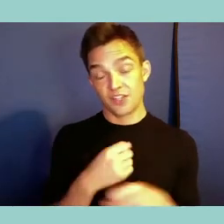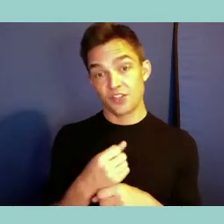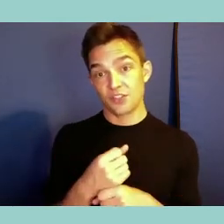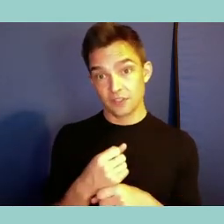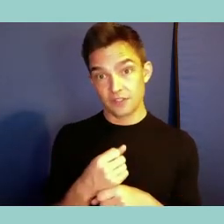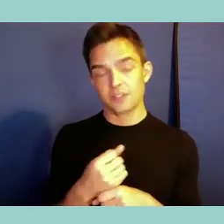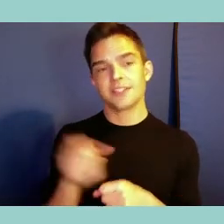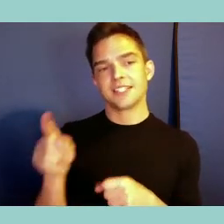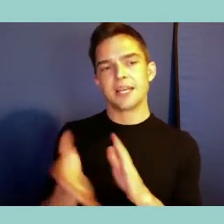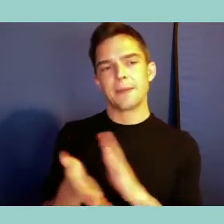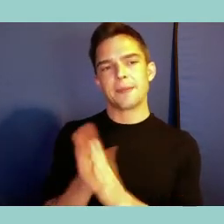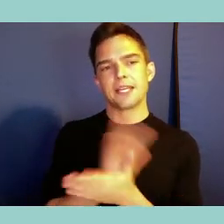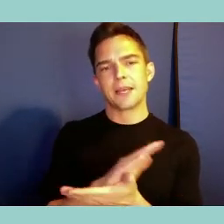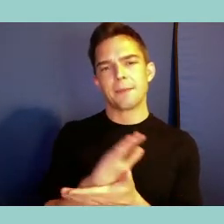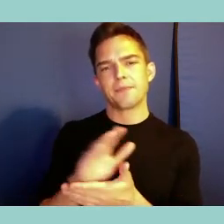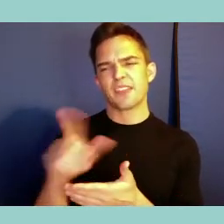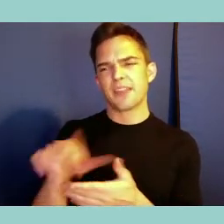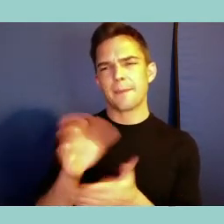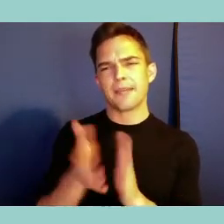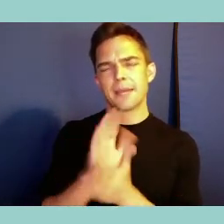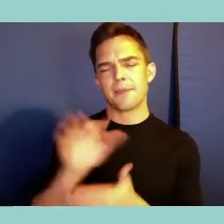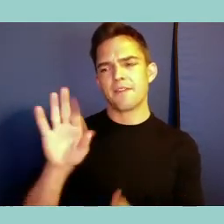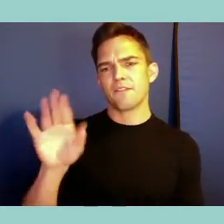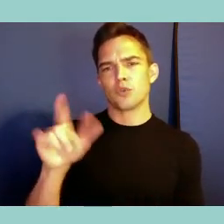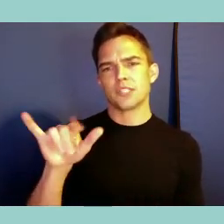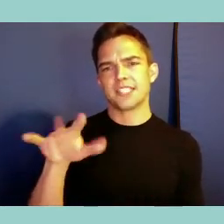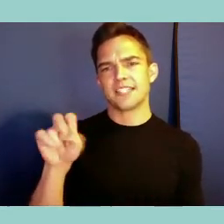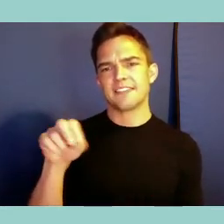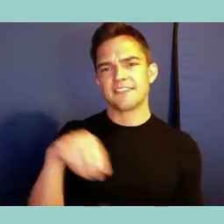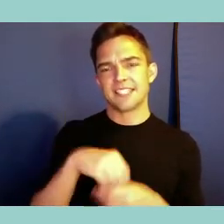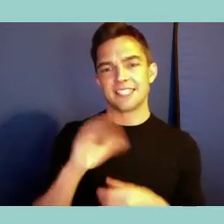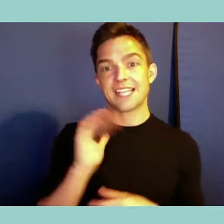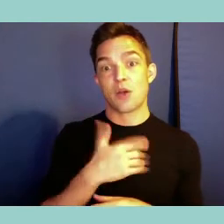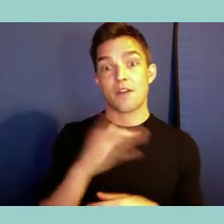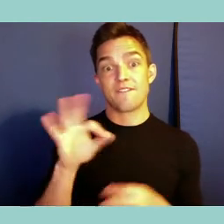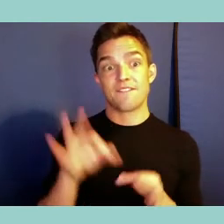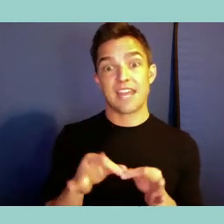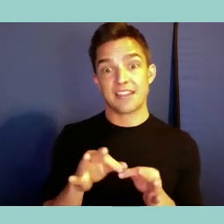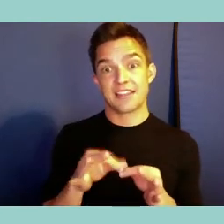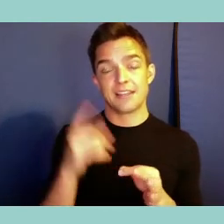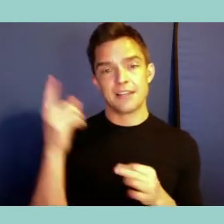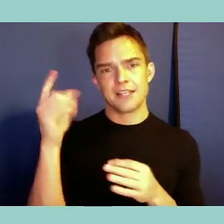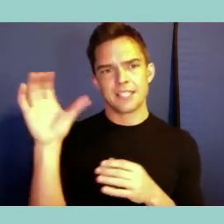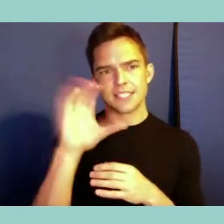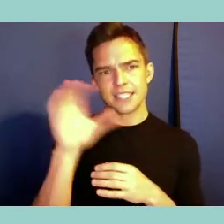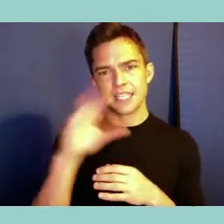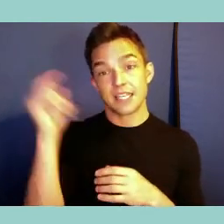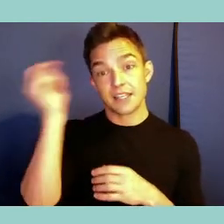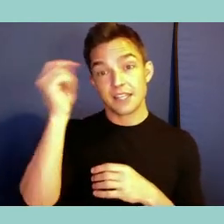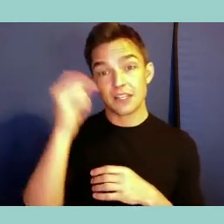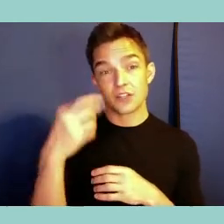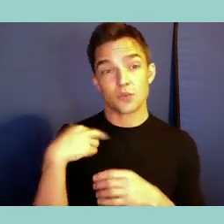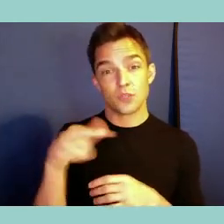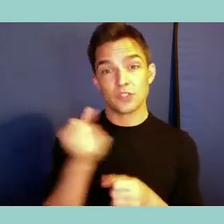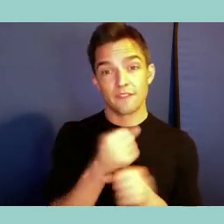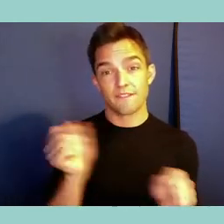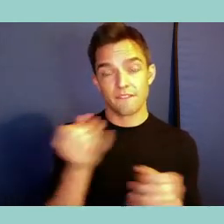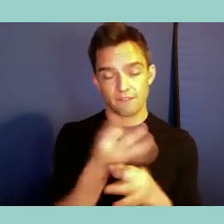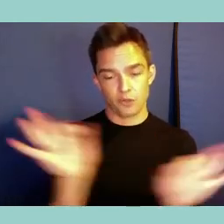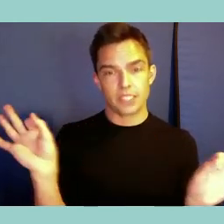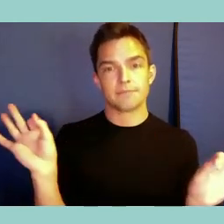years, became fugitives within our faith, seeking theological and religious